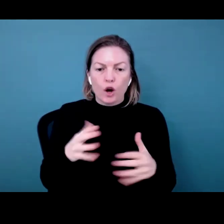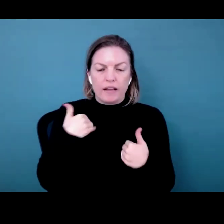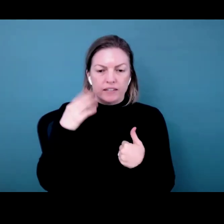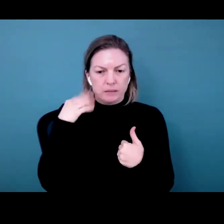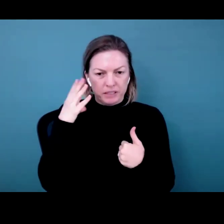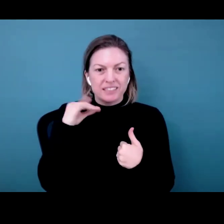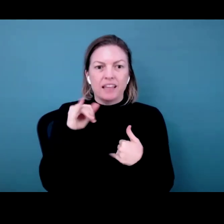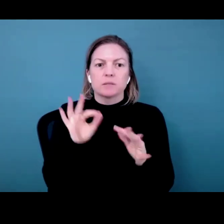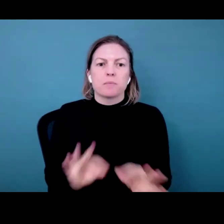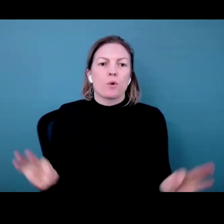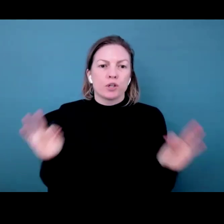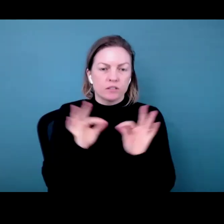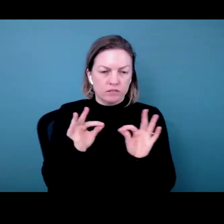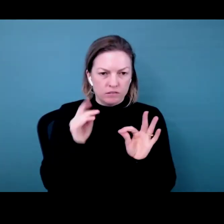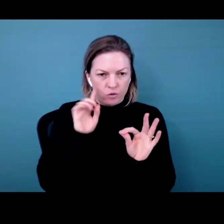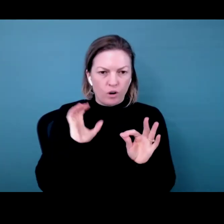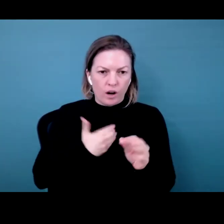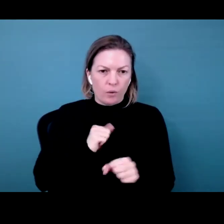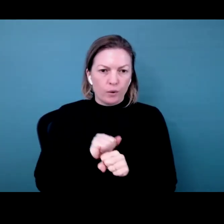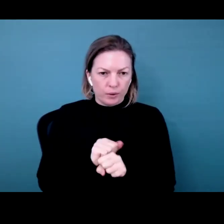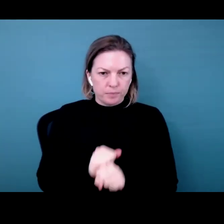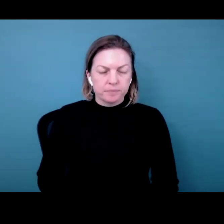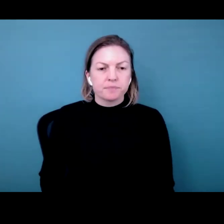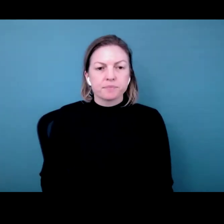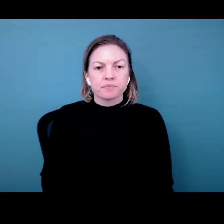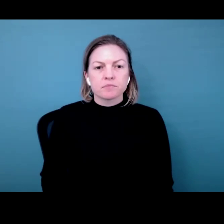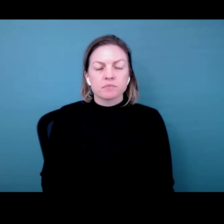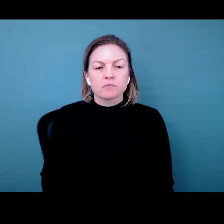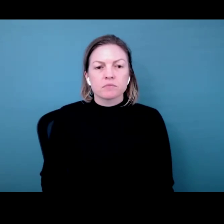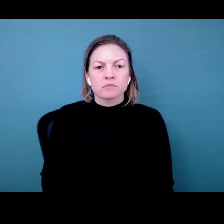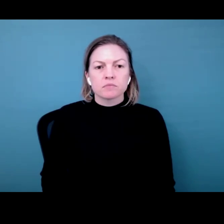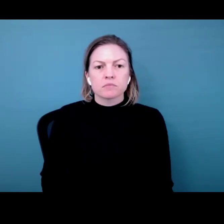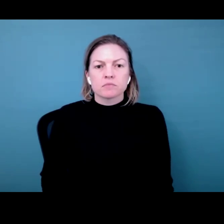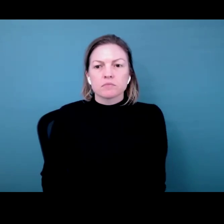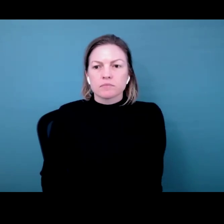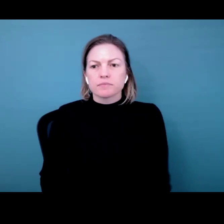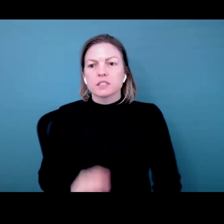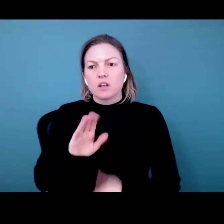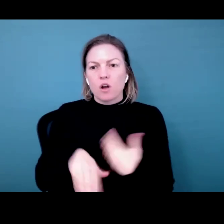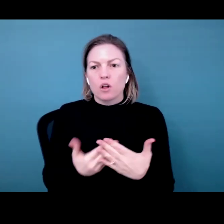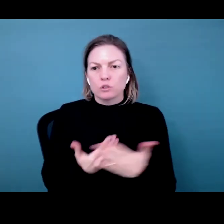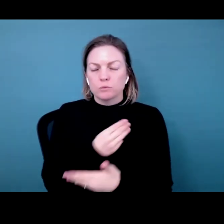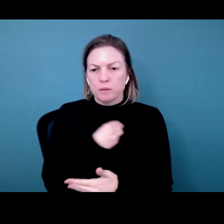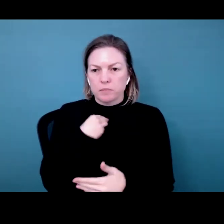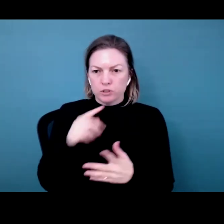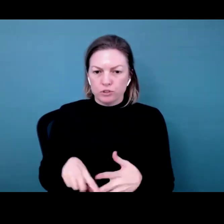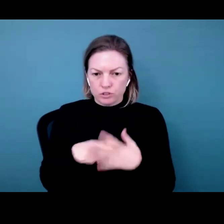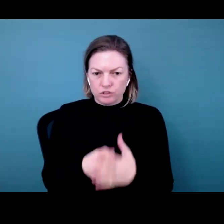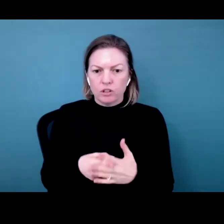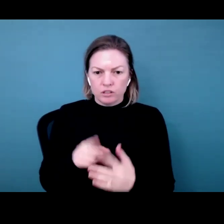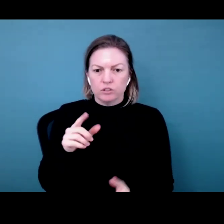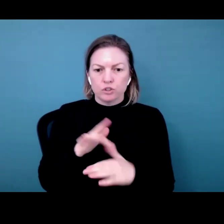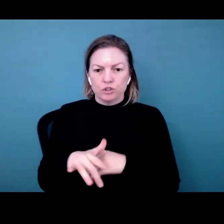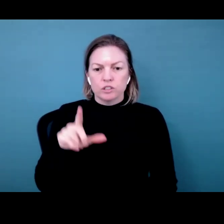work we do. All new members will begin their terms in early 2026, and we